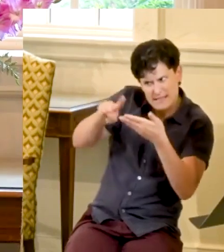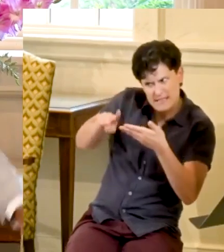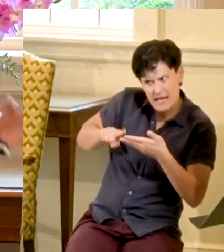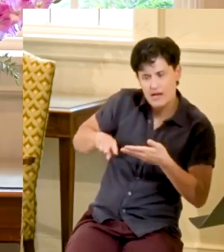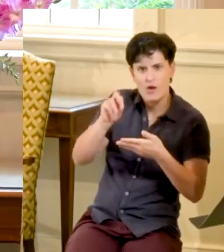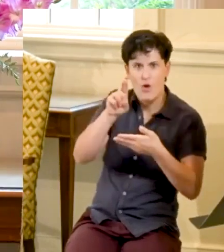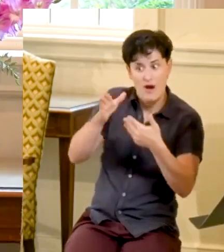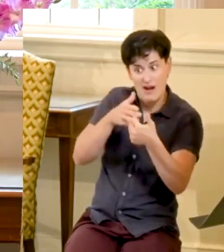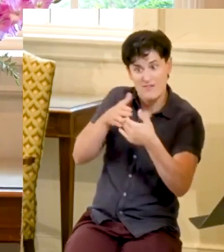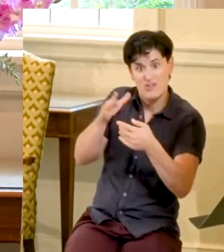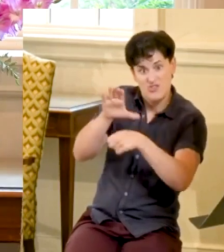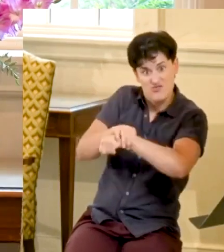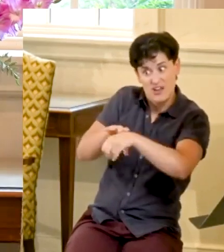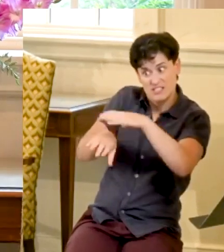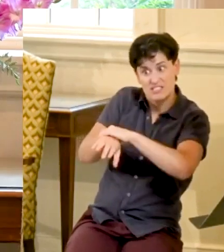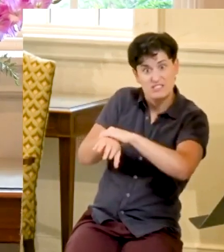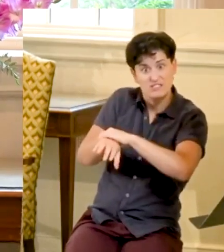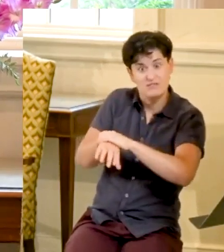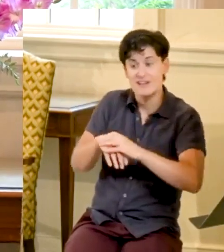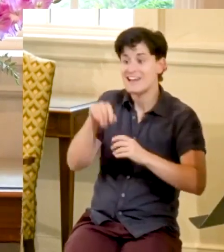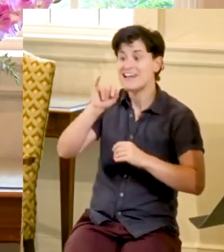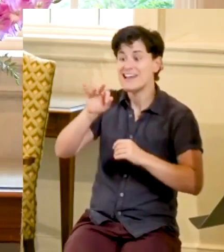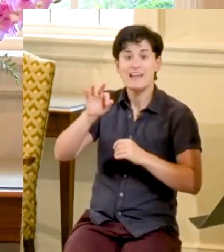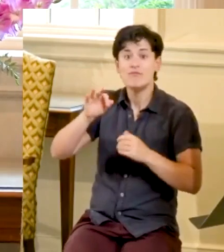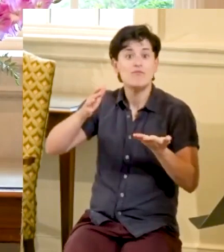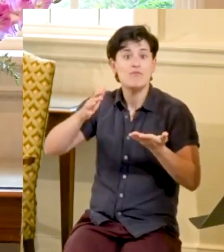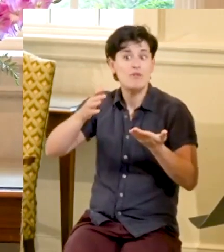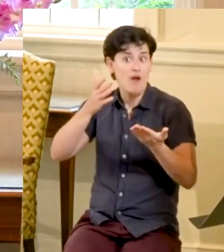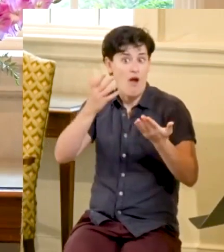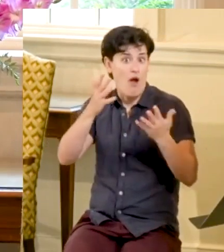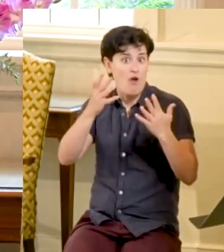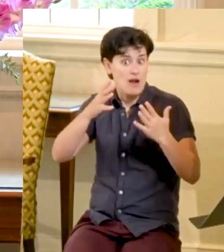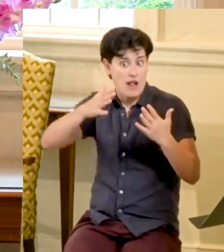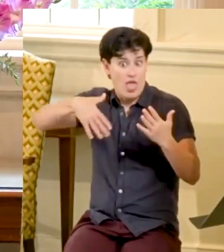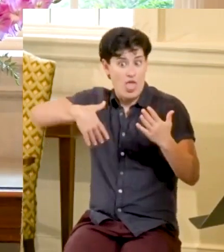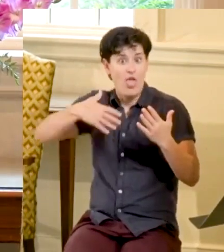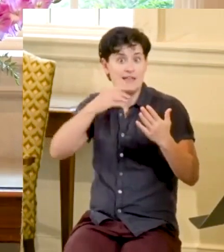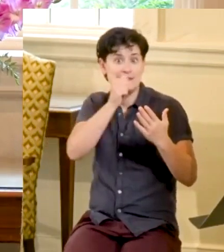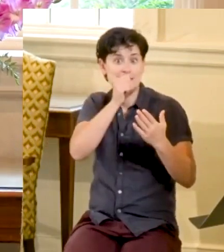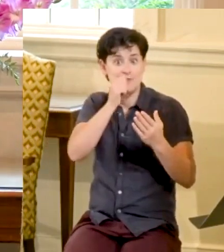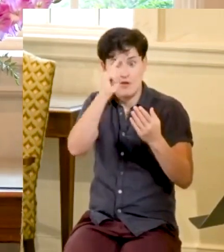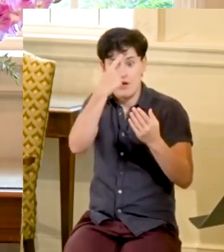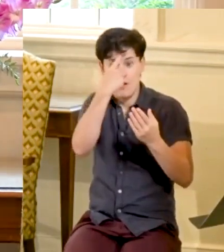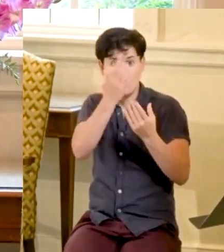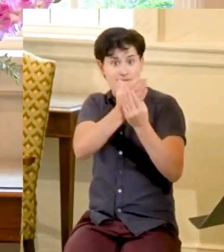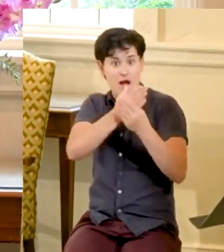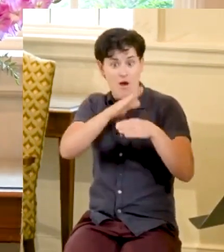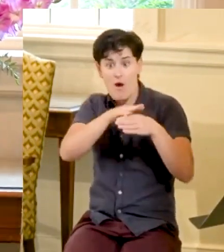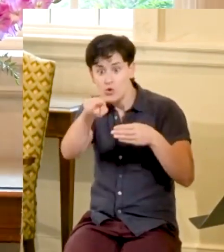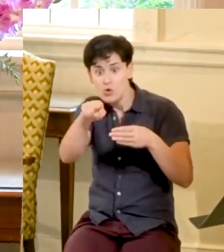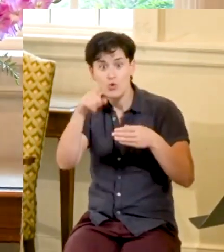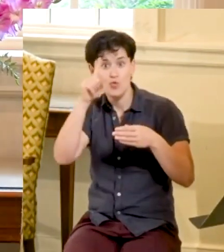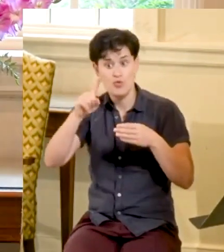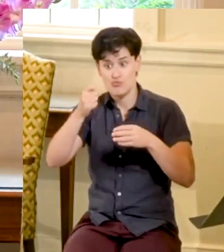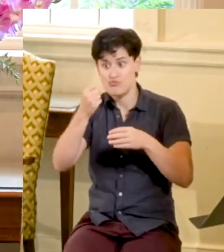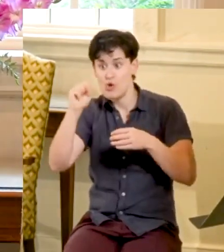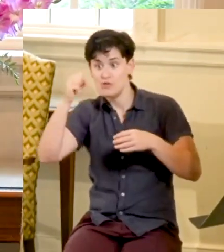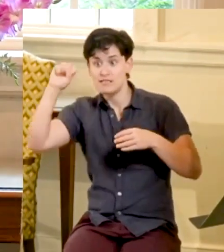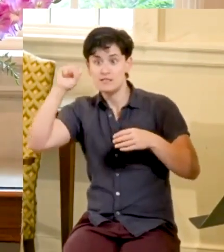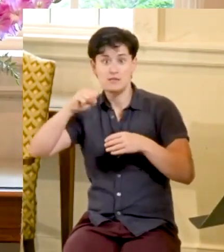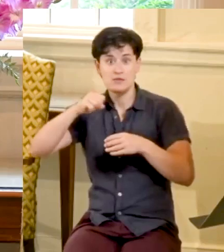And if there isn't already a secret government file on you for protesting, donating, or volunteering, there